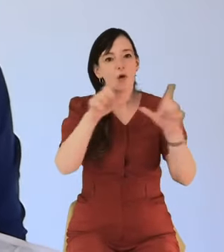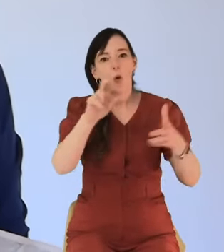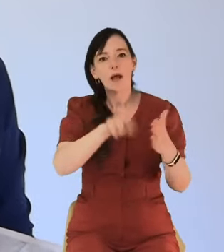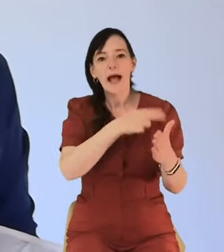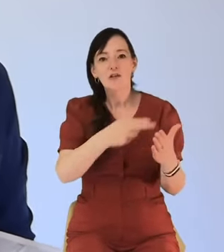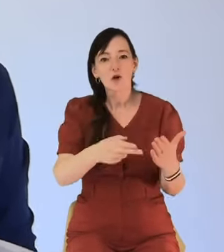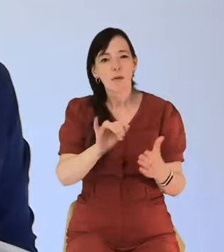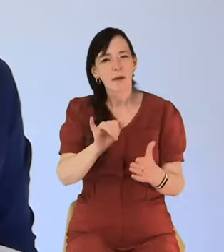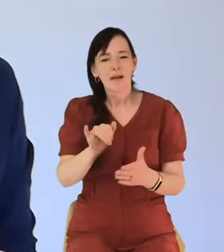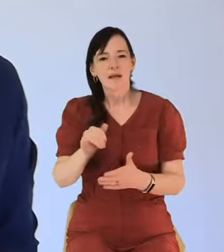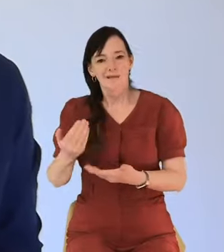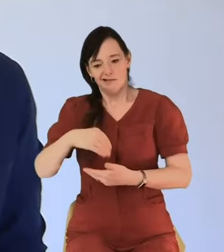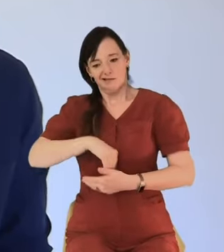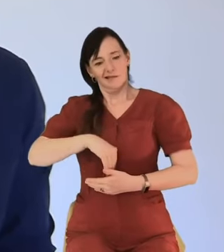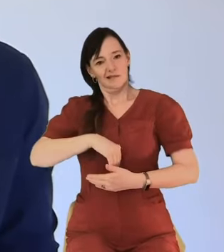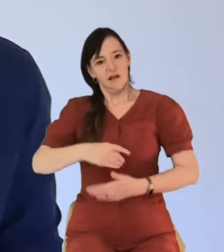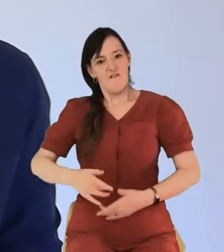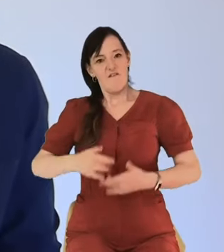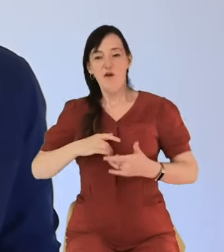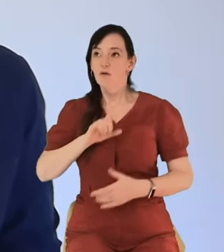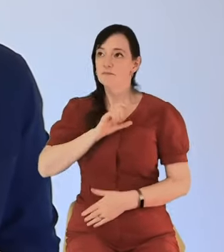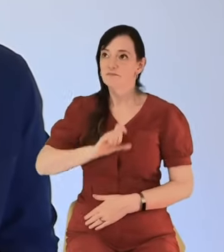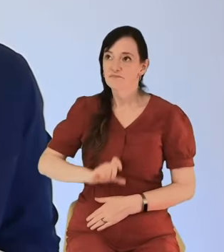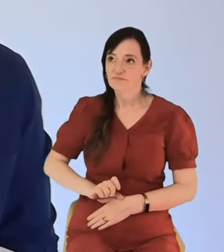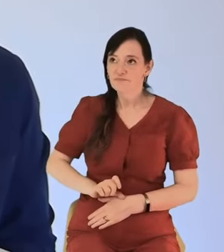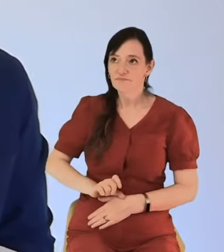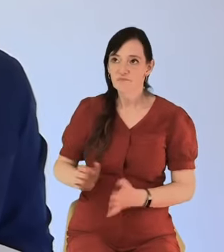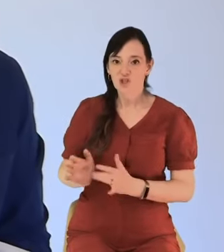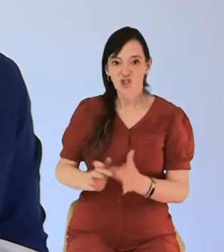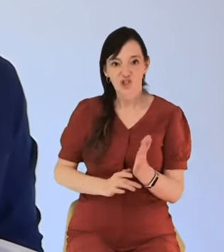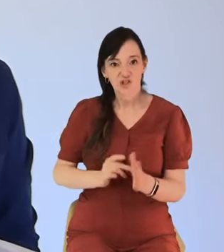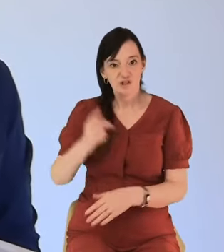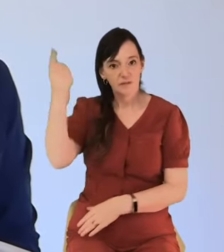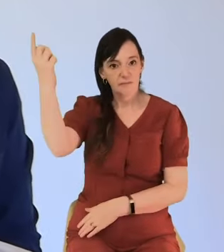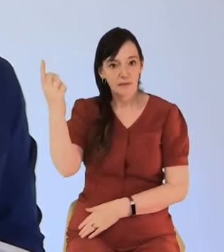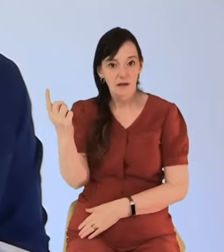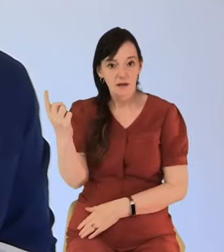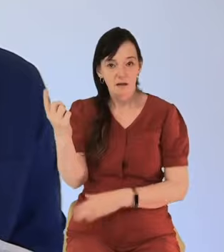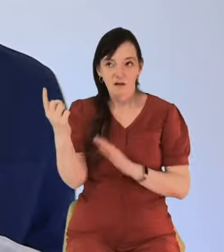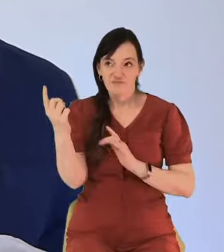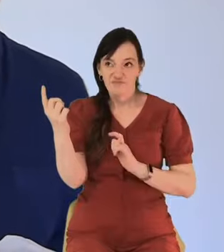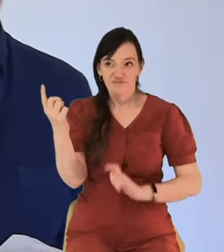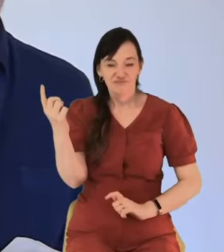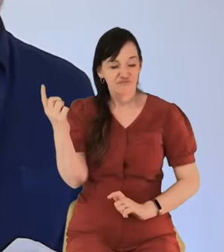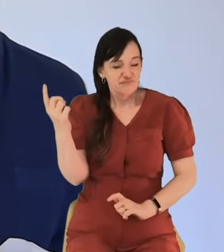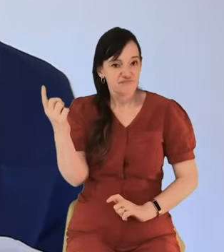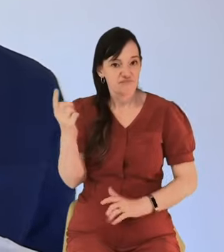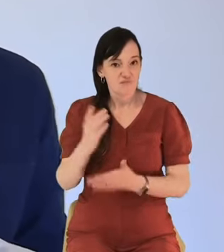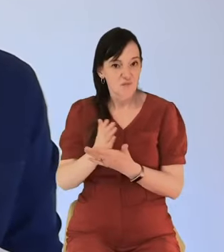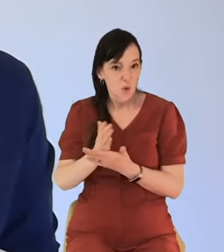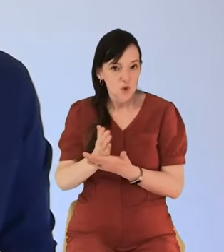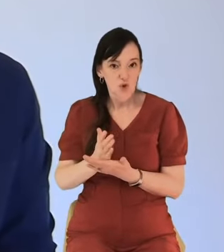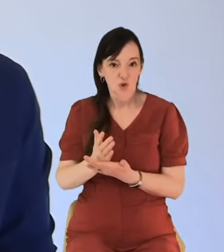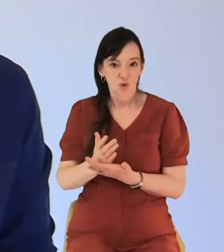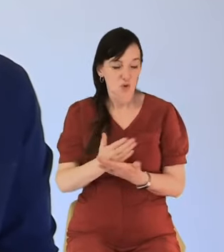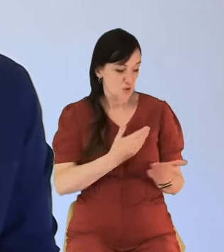level we've just lost confidence that Jesus is coming again, that Jesus is going to deal with all